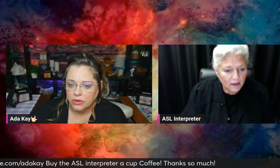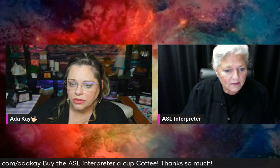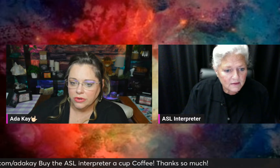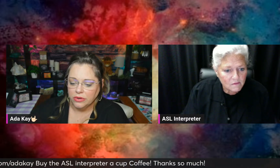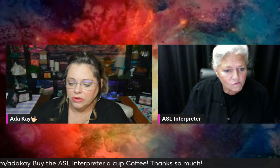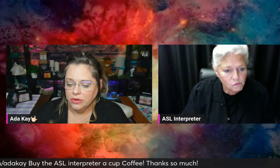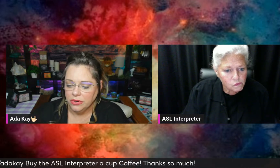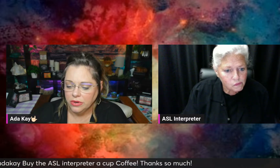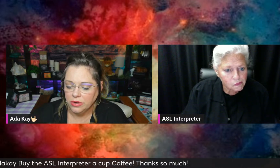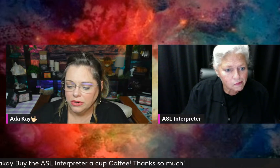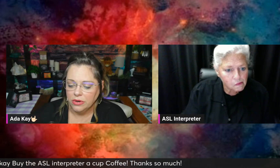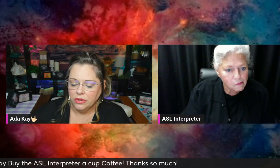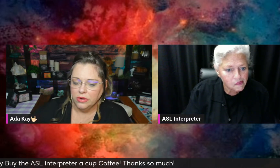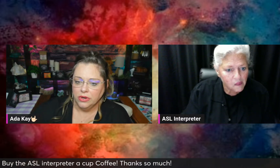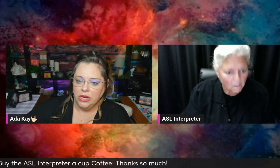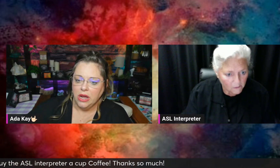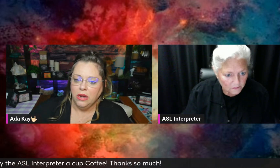other night?